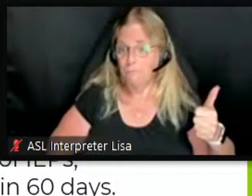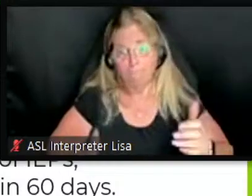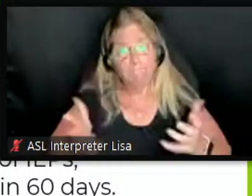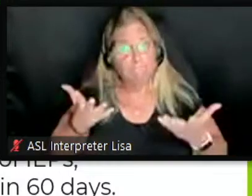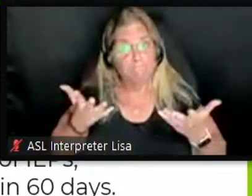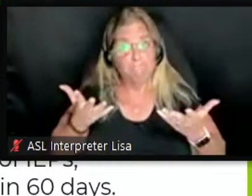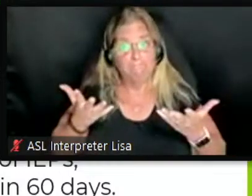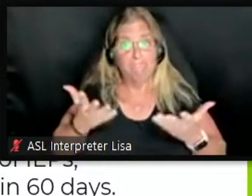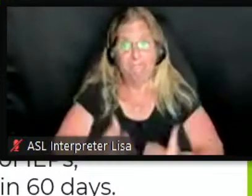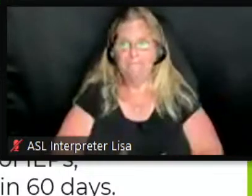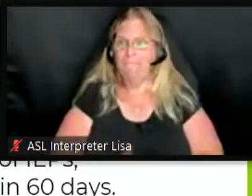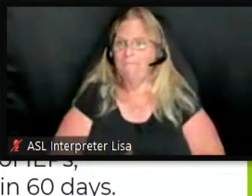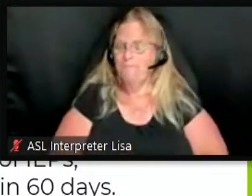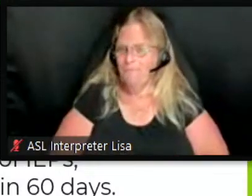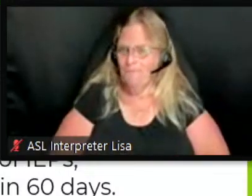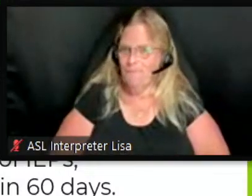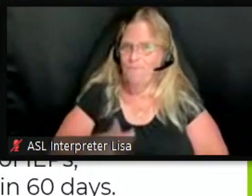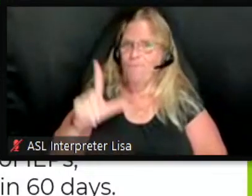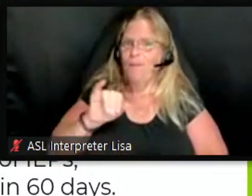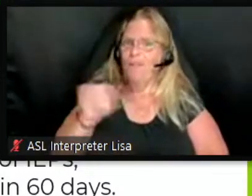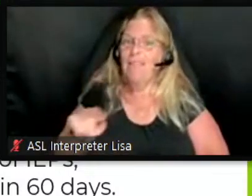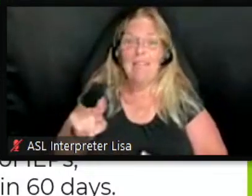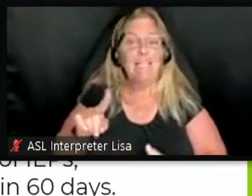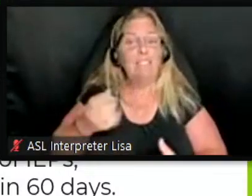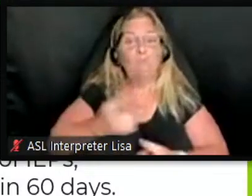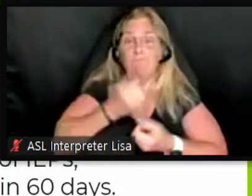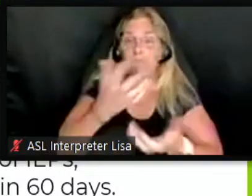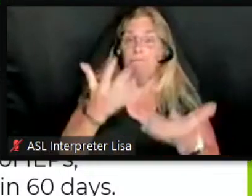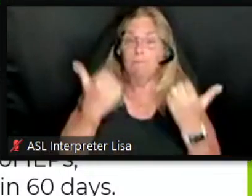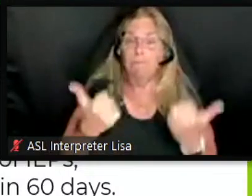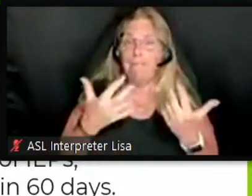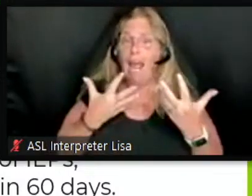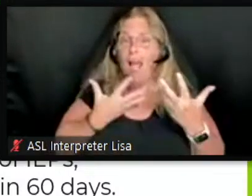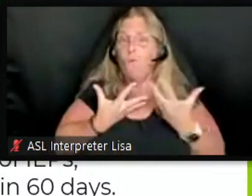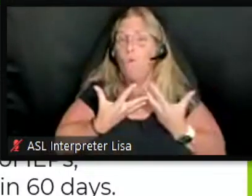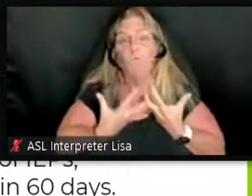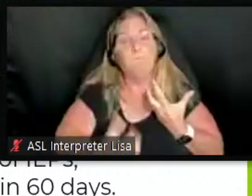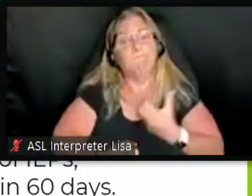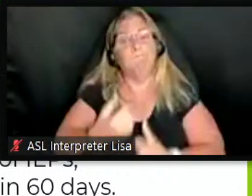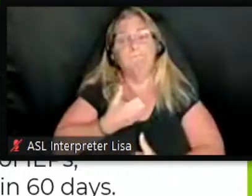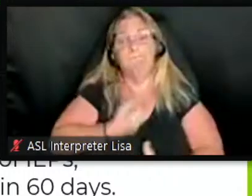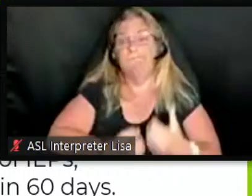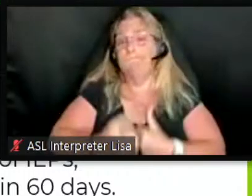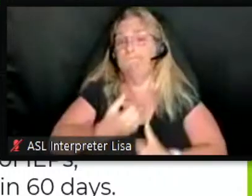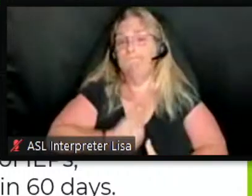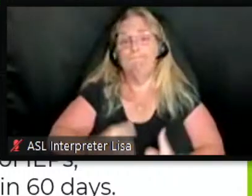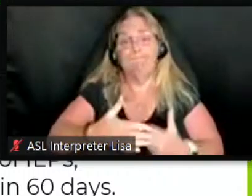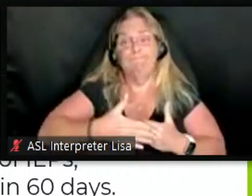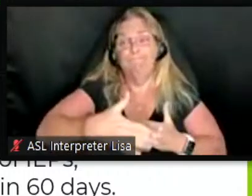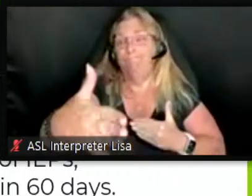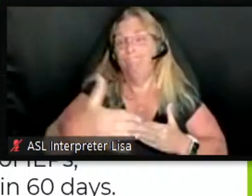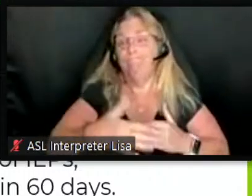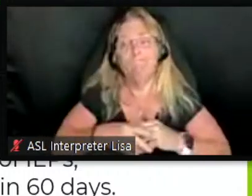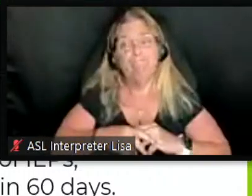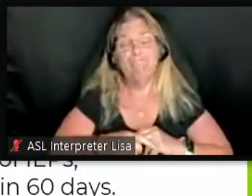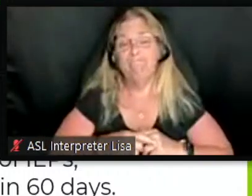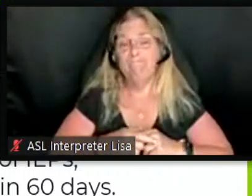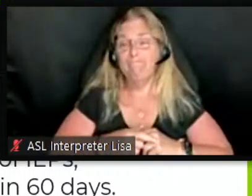yeah. Speak up or forever hold your peace, I think is the other way to say that. Never, I'm in after this.